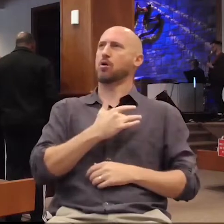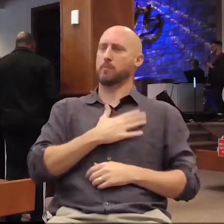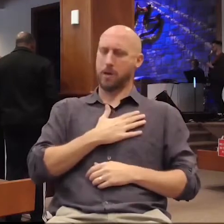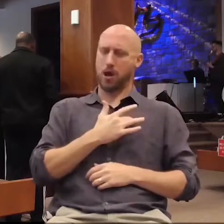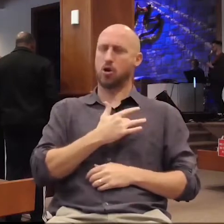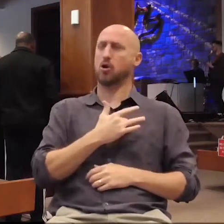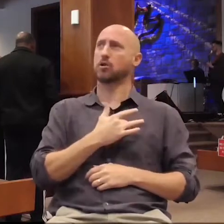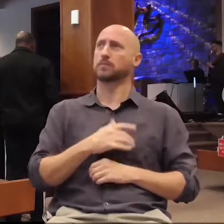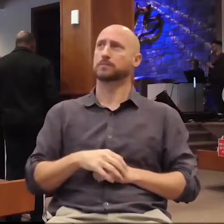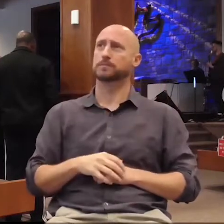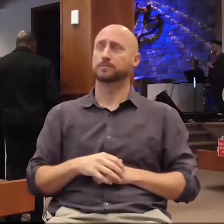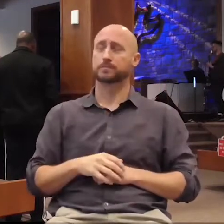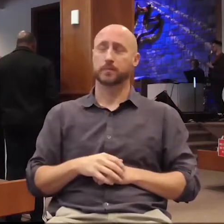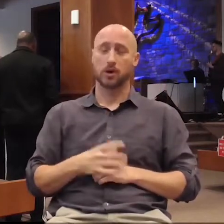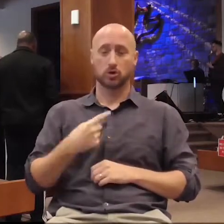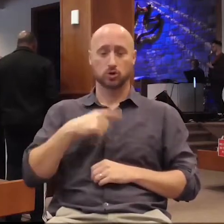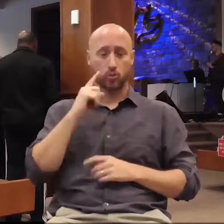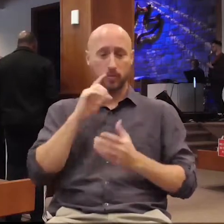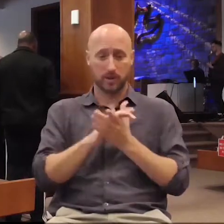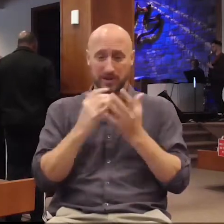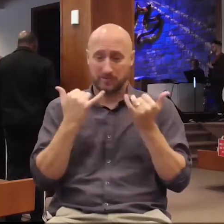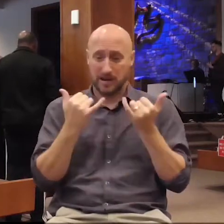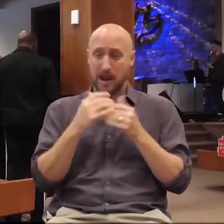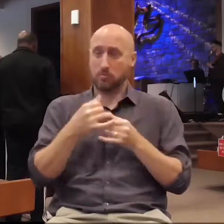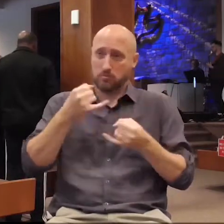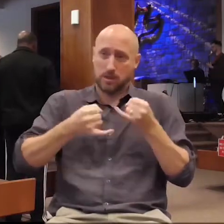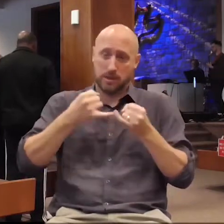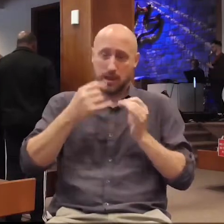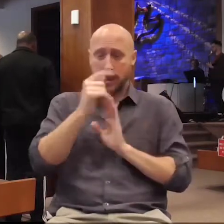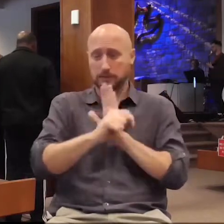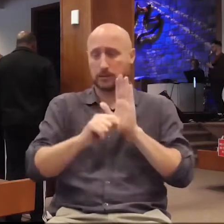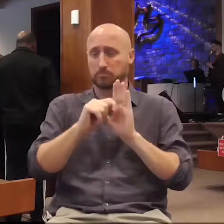Lord, we believe these are the last days, Lord.